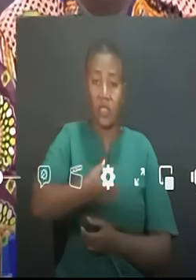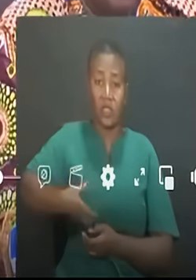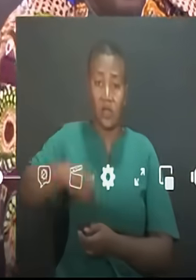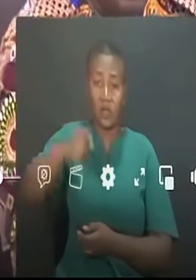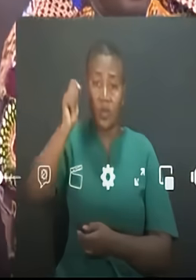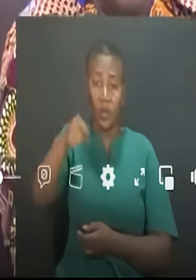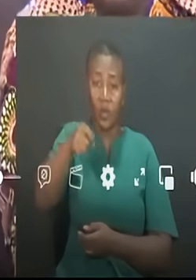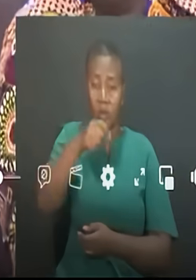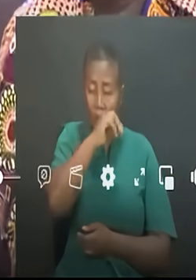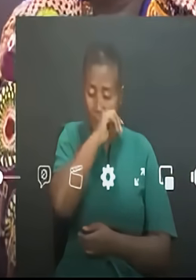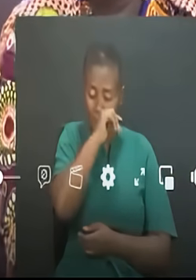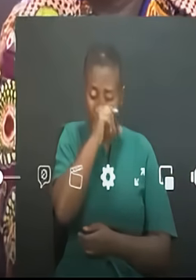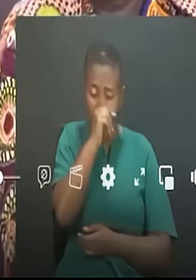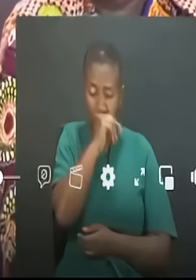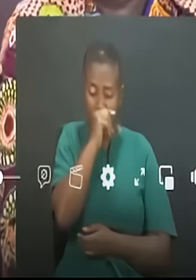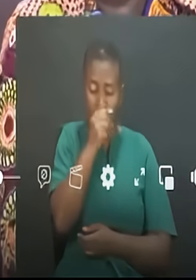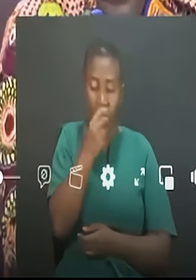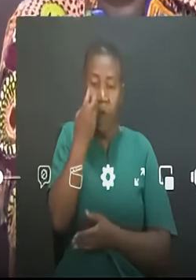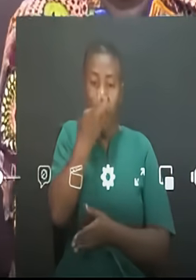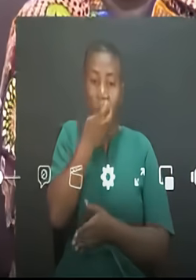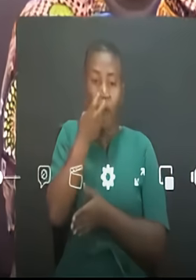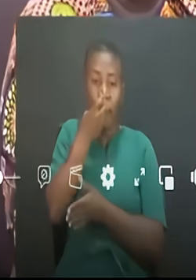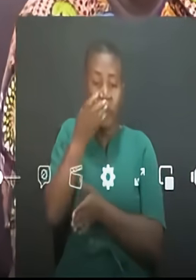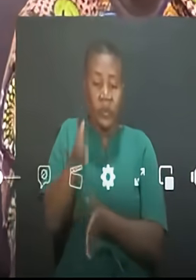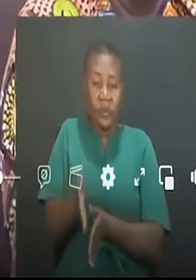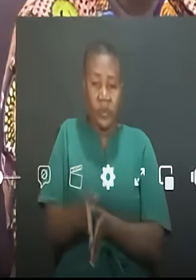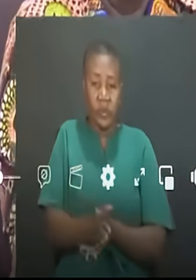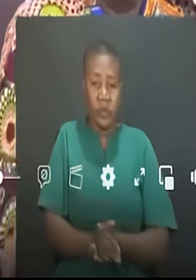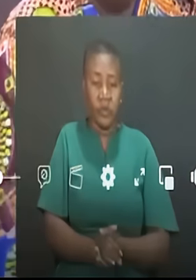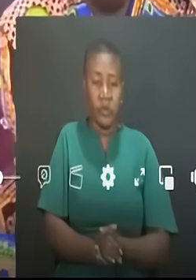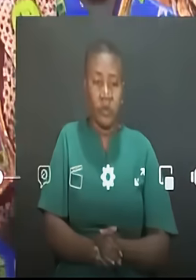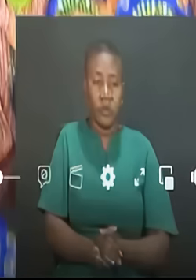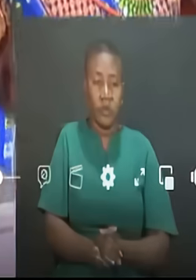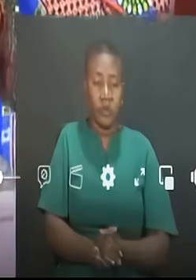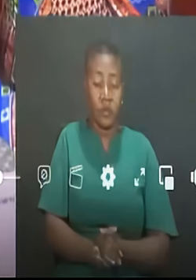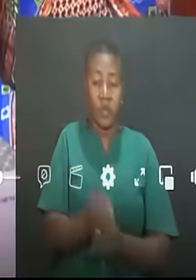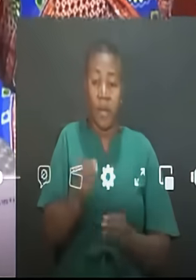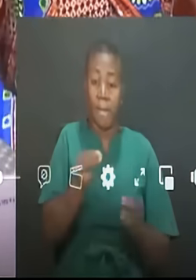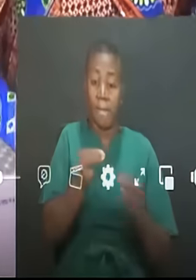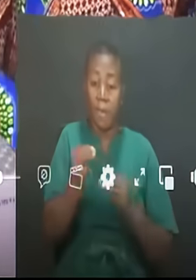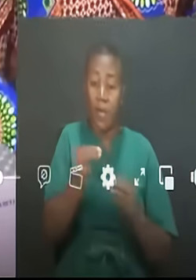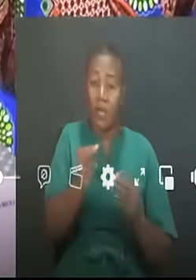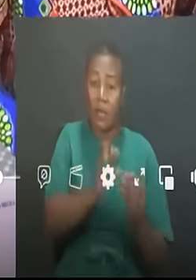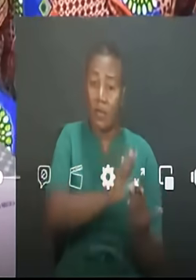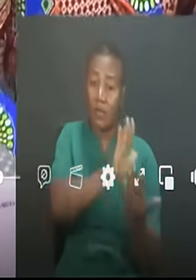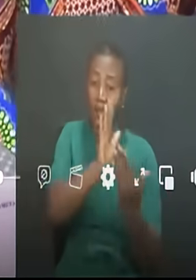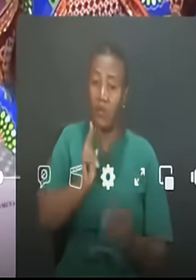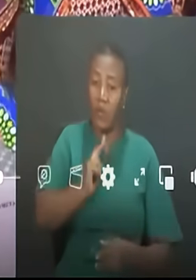Speaker, the matter before us is a subject of Order